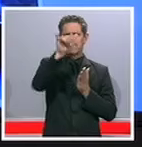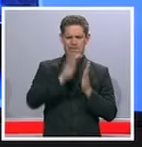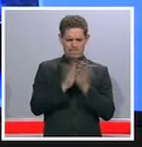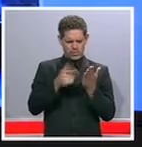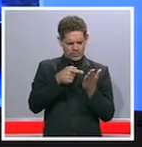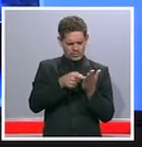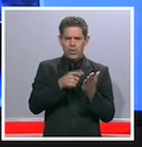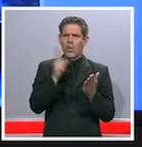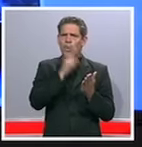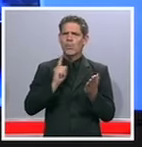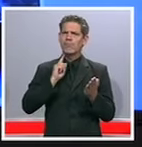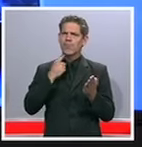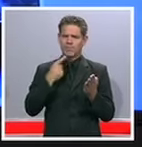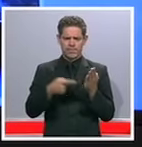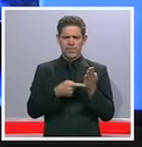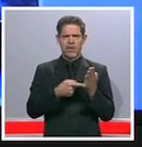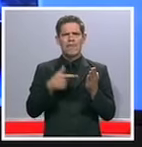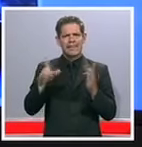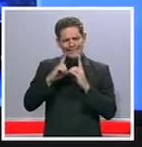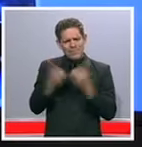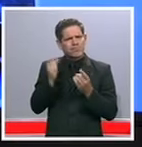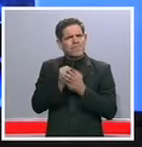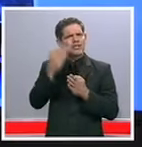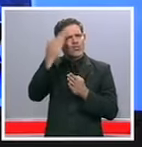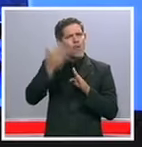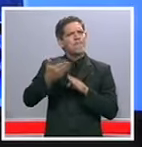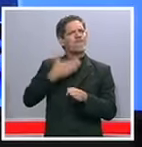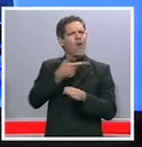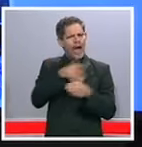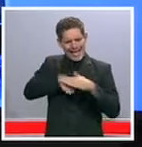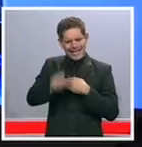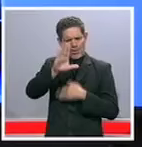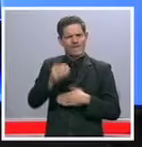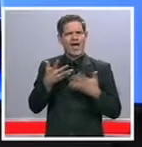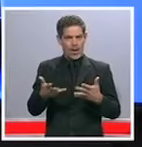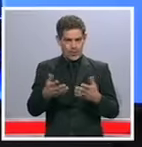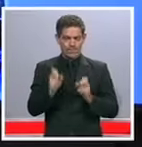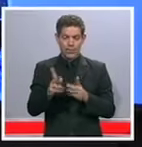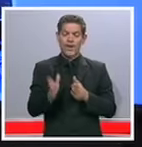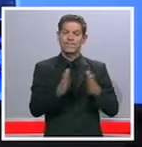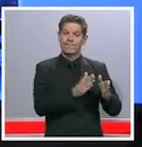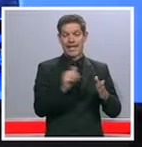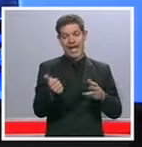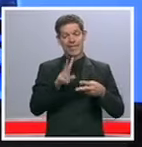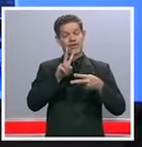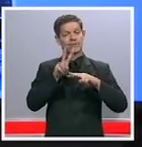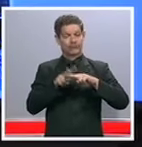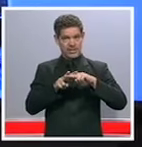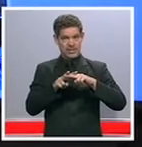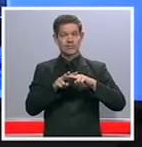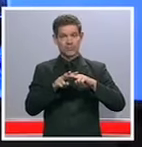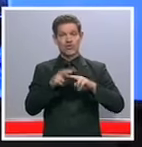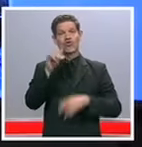Home Affairs for not seeing it earlier. And then the second biggest trend late this afternoon was crime